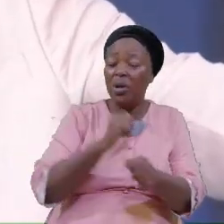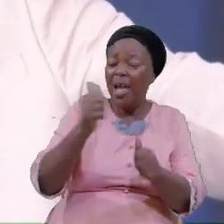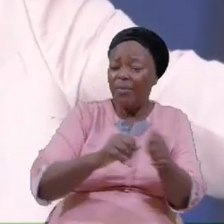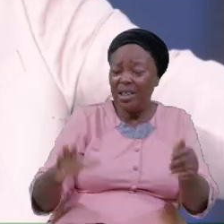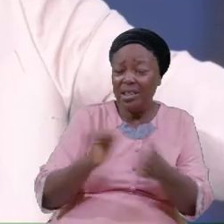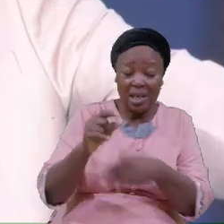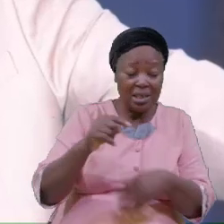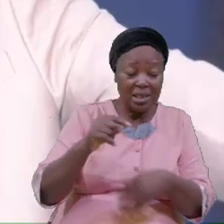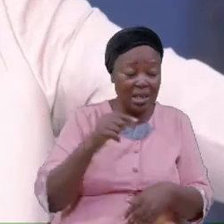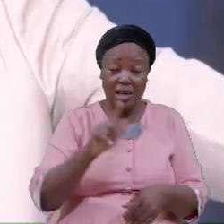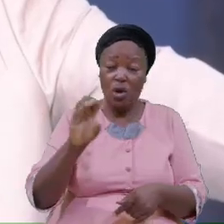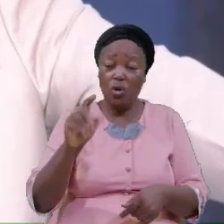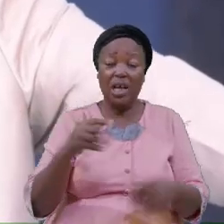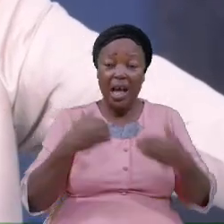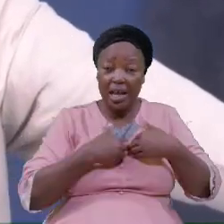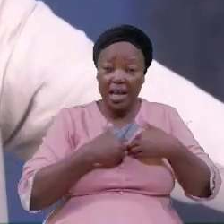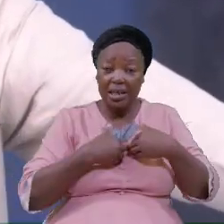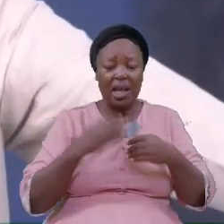away.